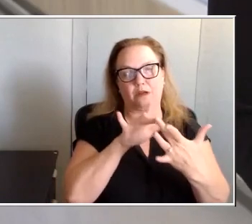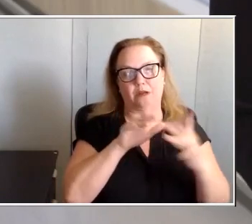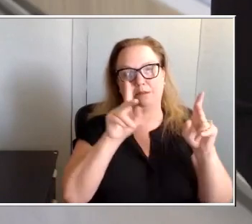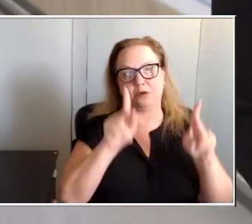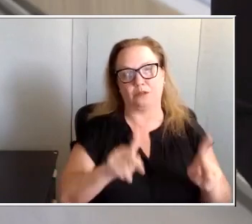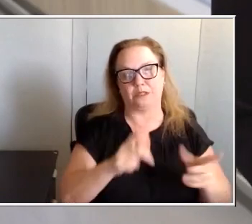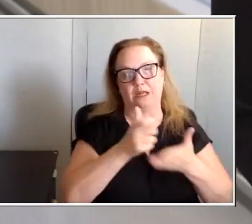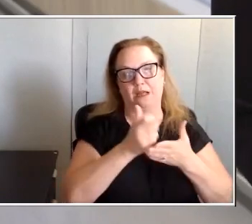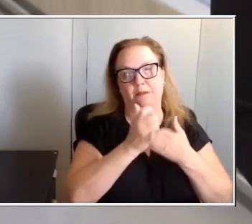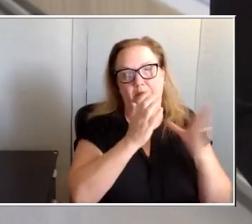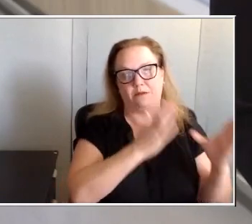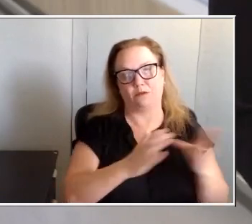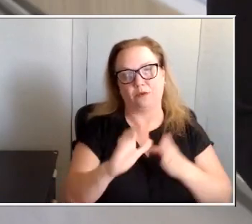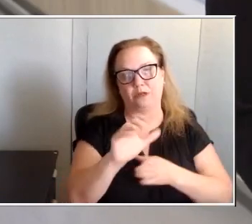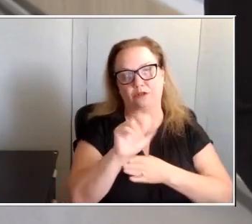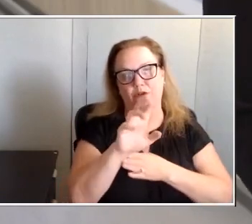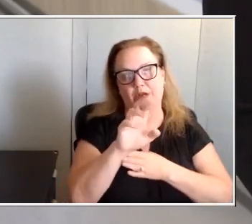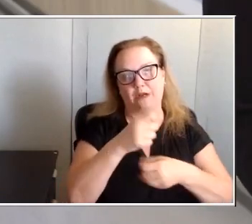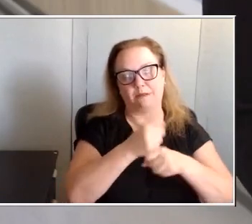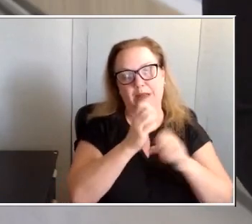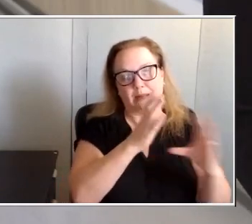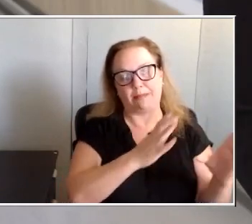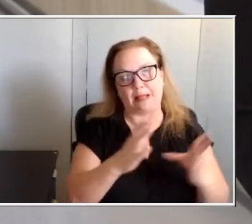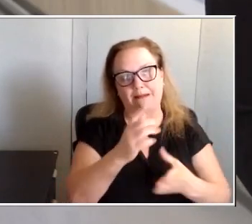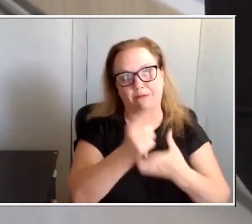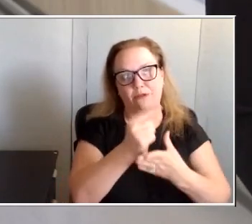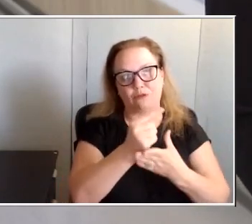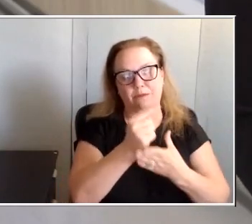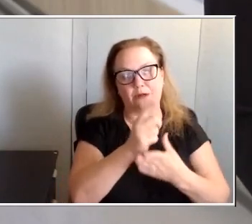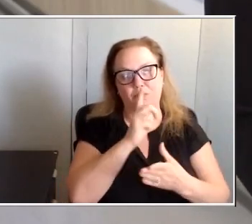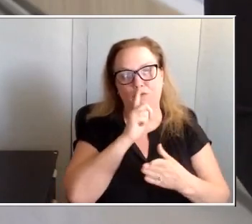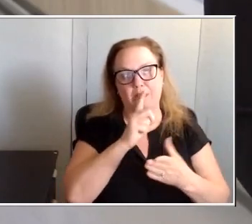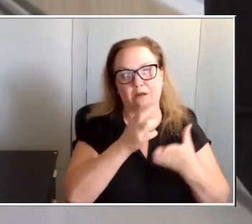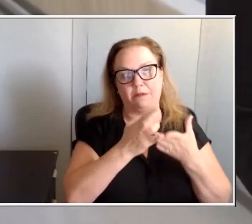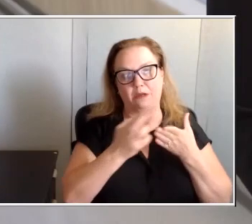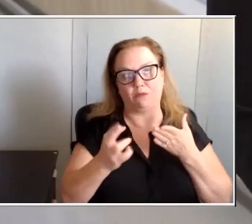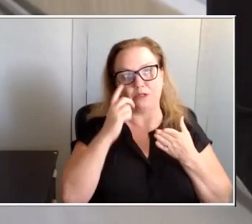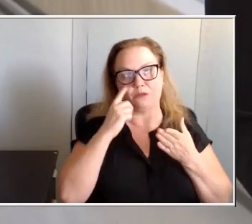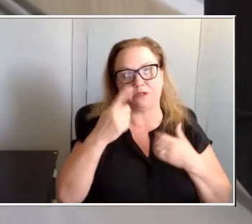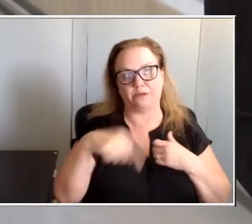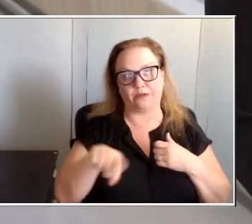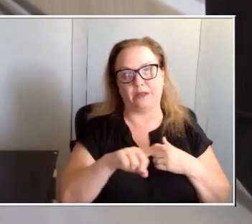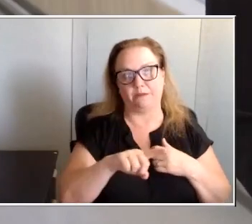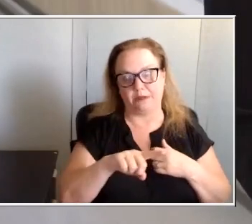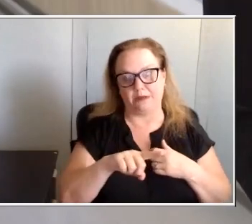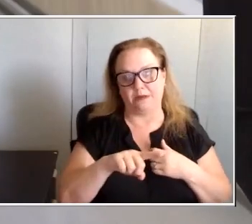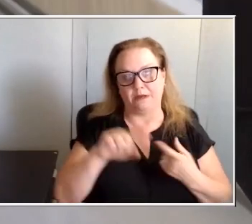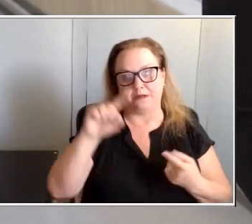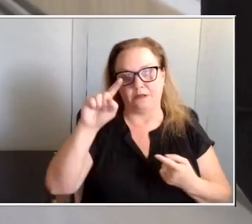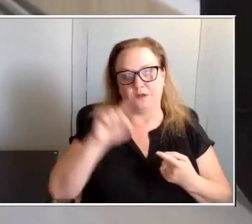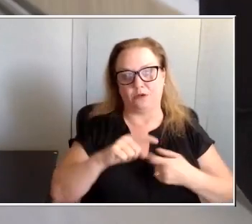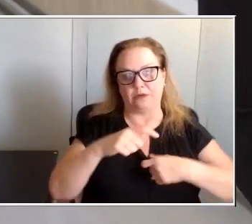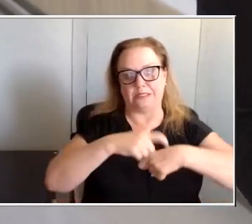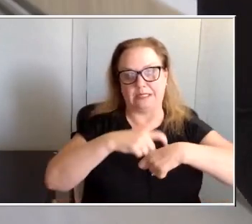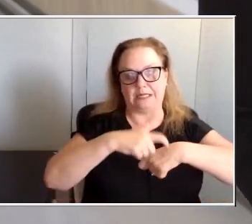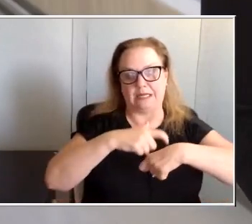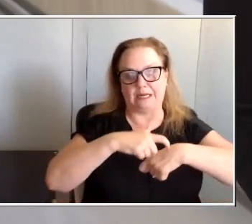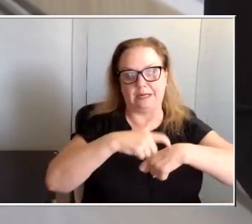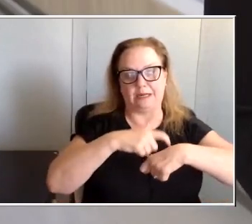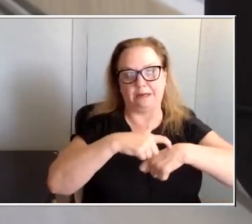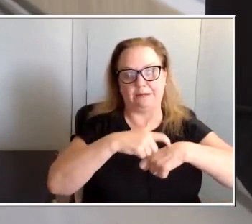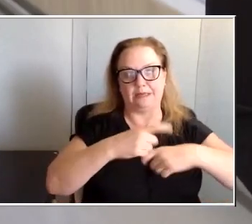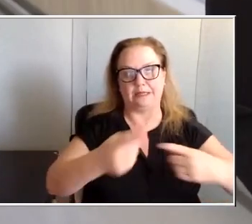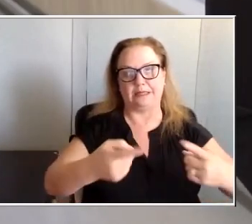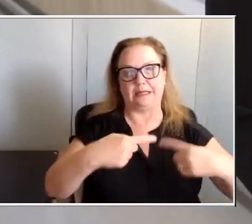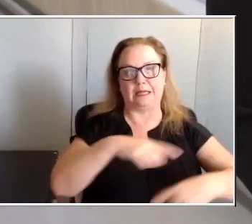arrange their care and make a plan for treatment and to really be a resource for them and to decrease that time. And that way when they come into clinic and they meet